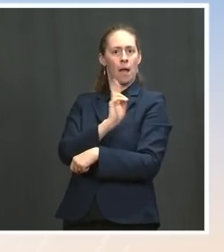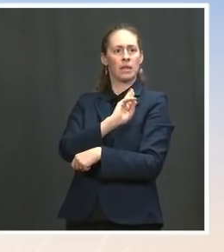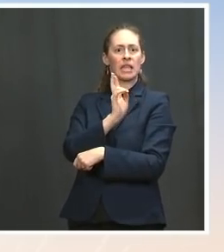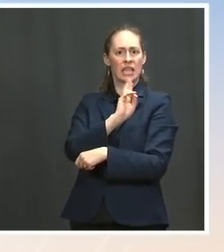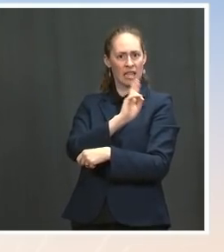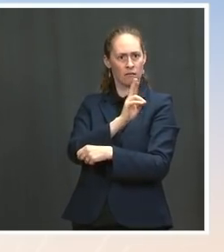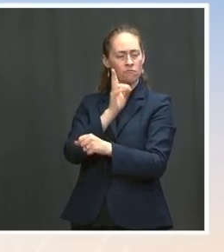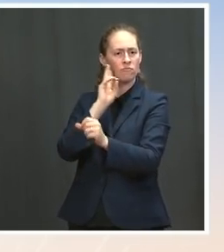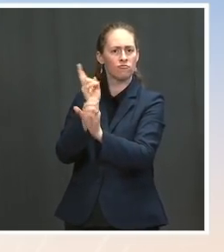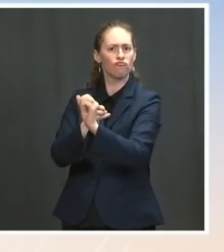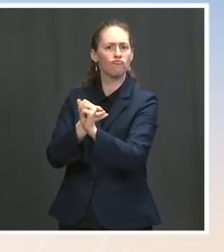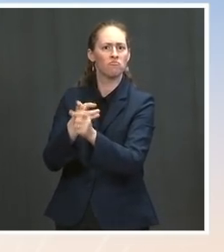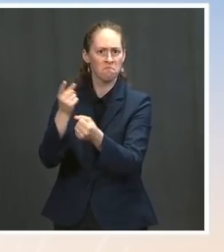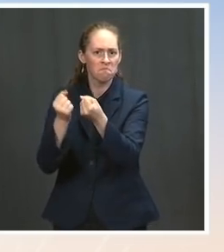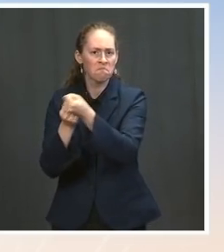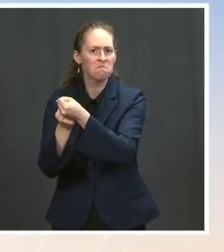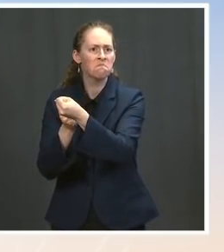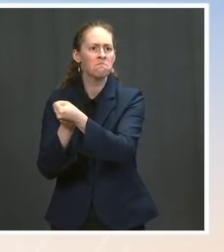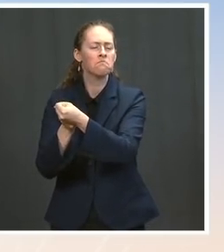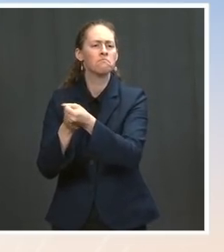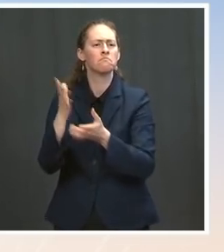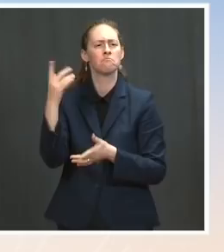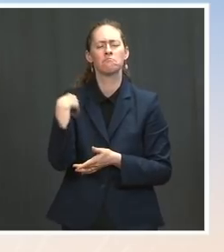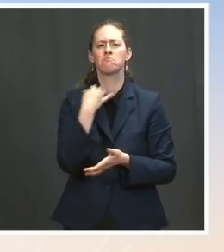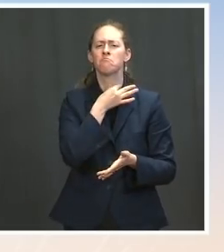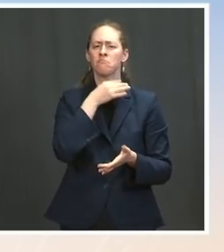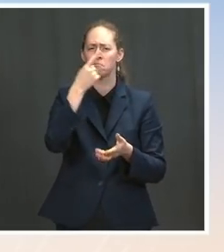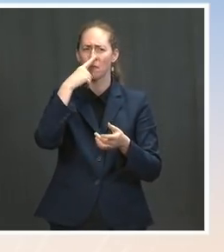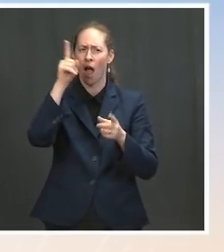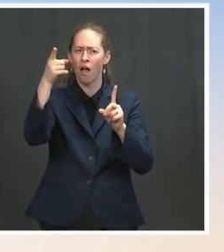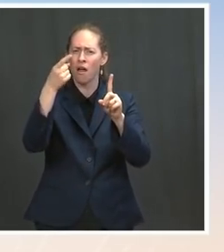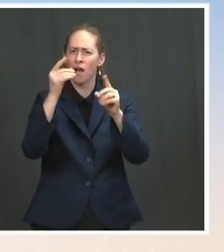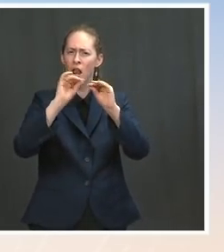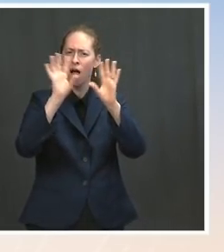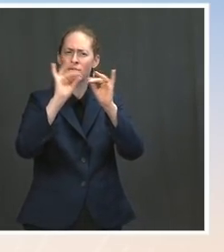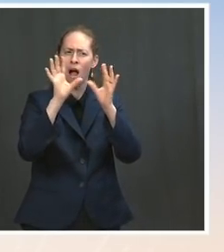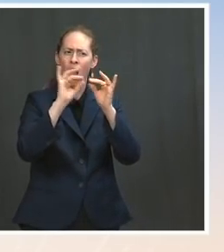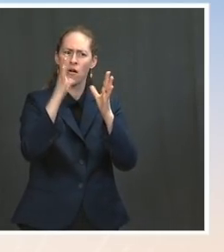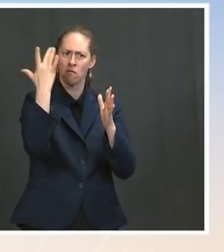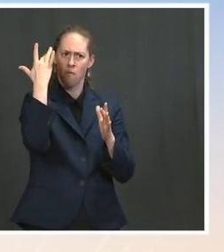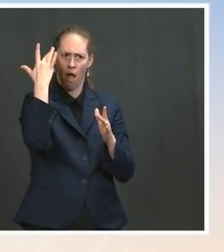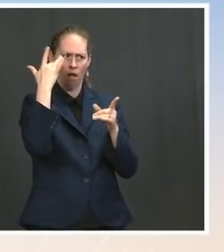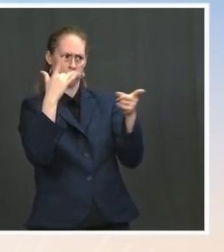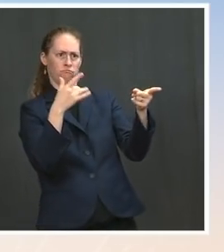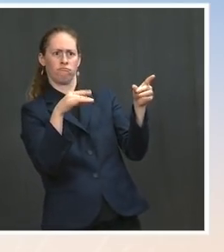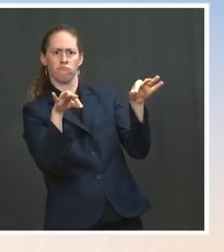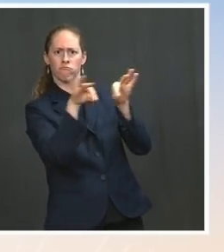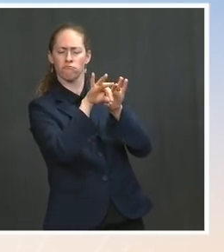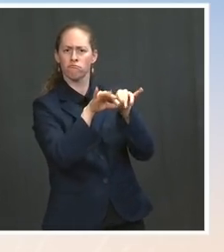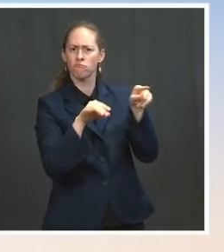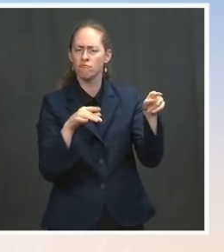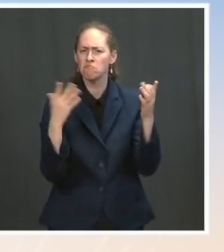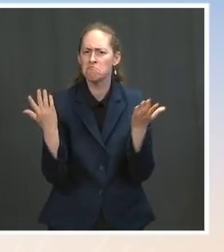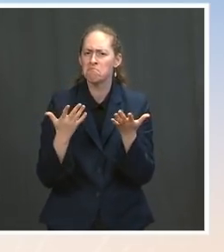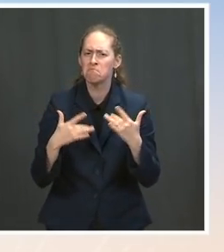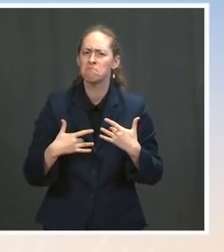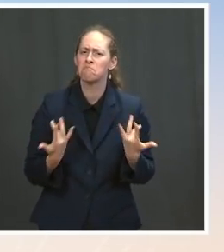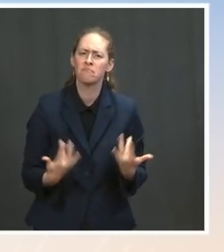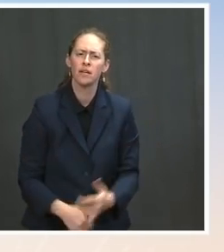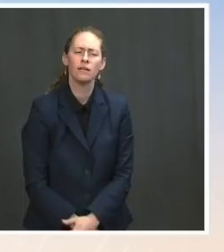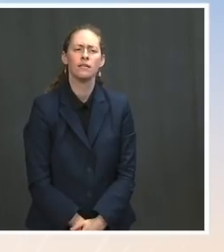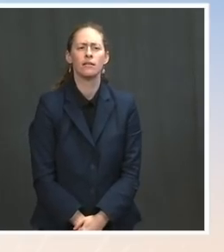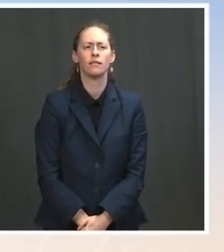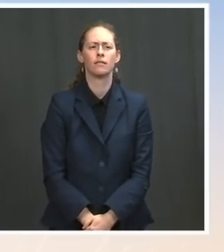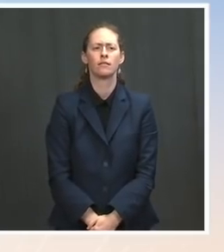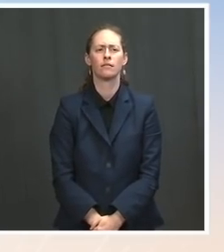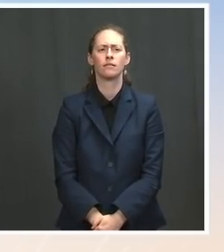And so can you explain where those comments came from and why he felt the need to call out members of his own party? Well, I would say first that if Senator Manchin